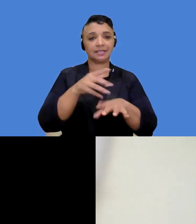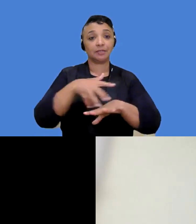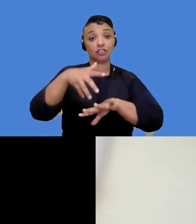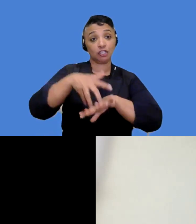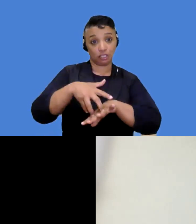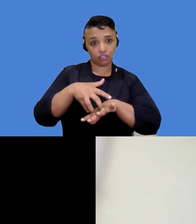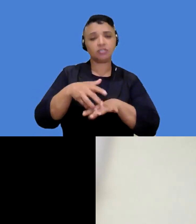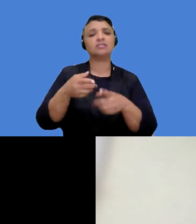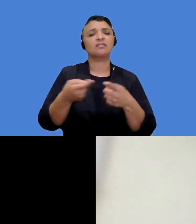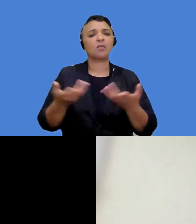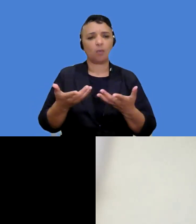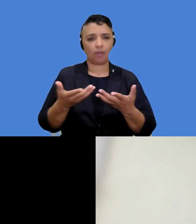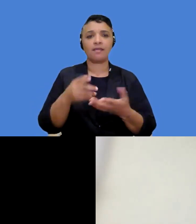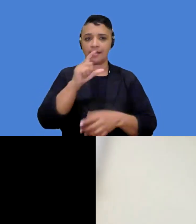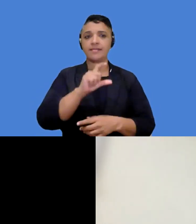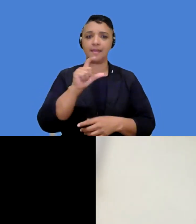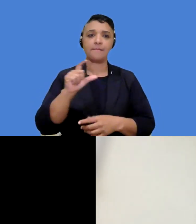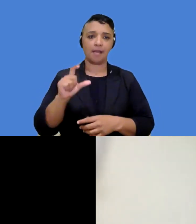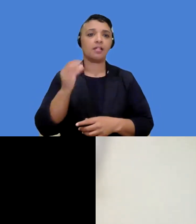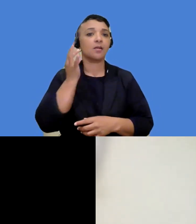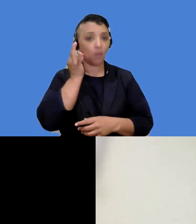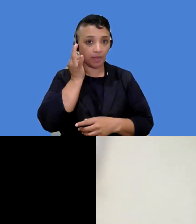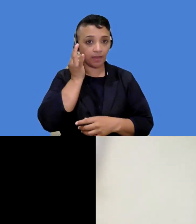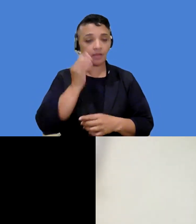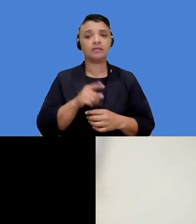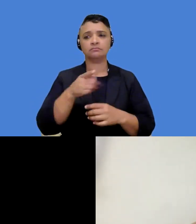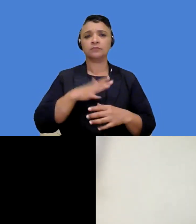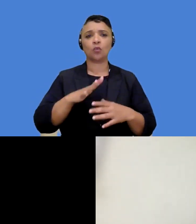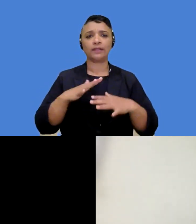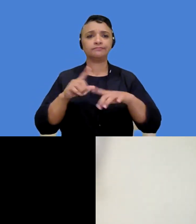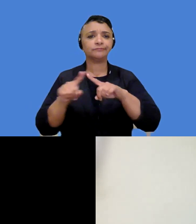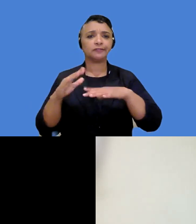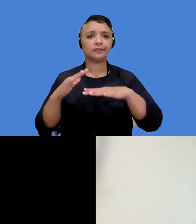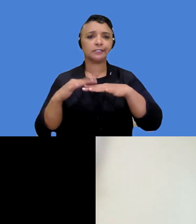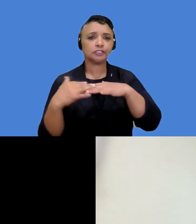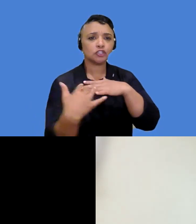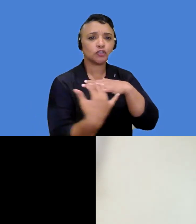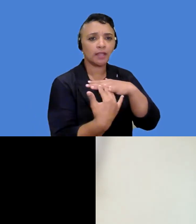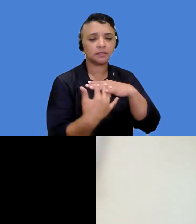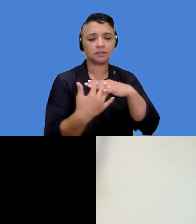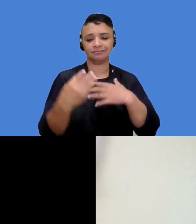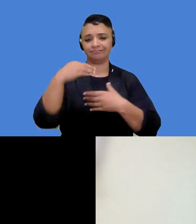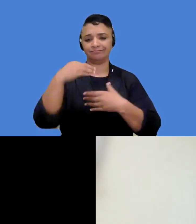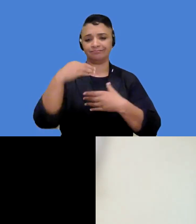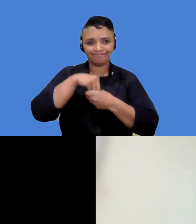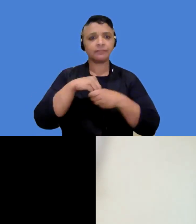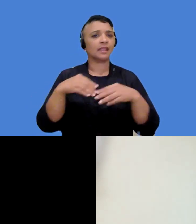Nepal, focused on advancing intersectionality in the disability rights